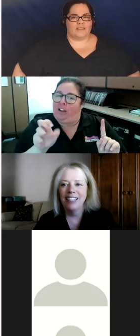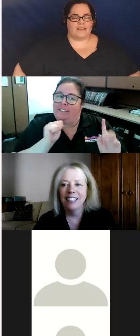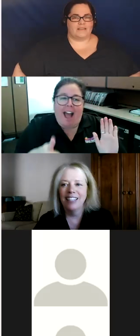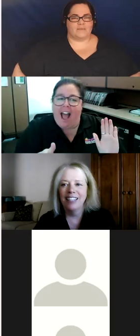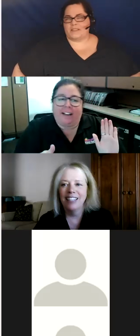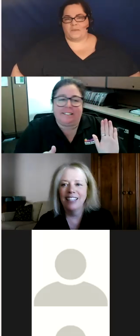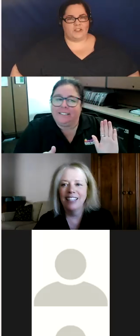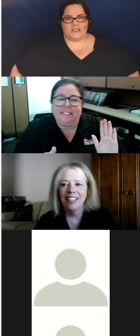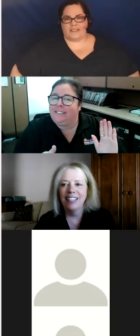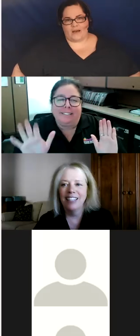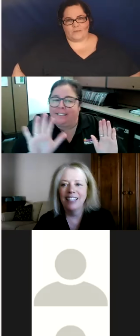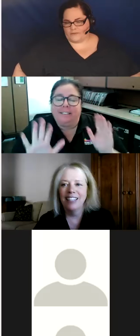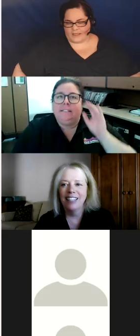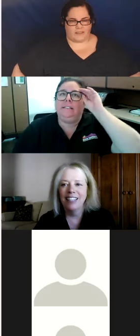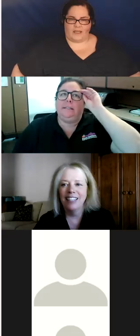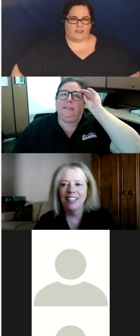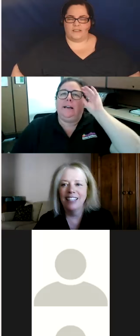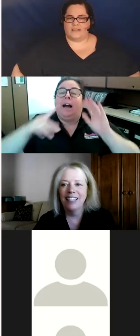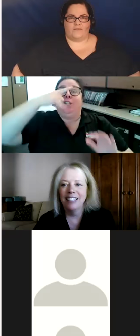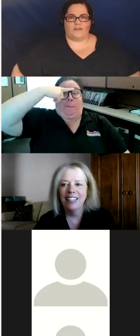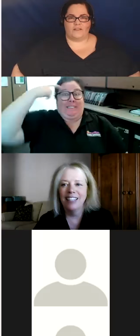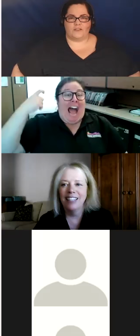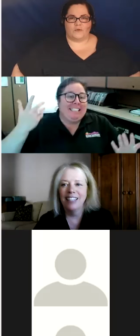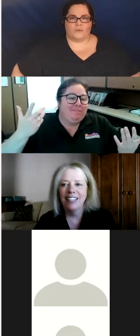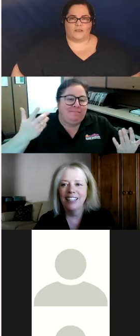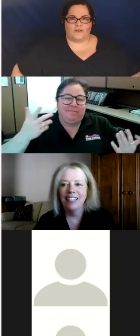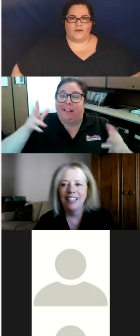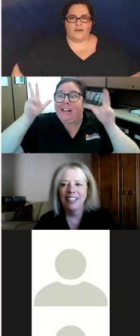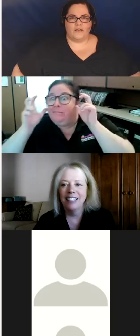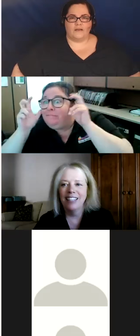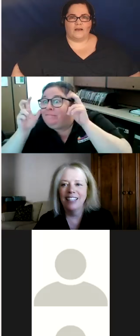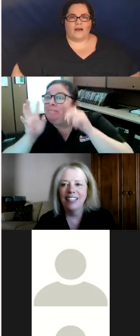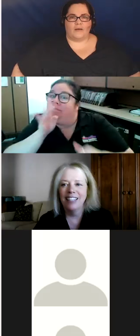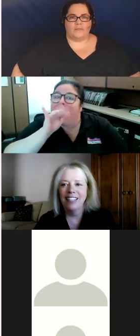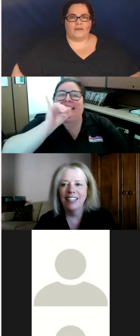who doesn't, but speech does not reflect intelligence. They have nothing to do with one another.